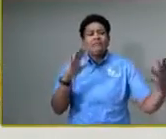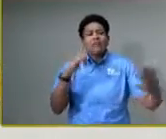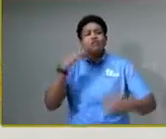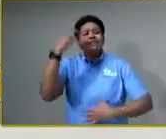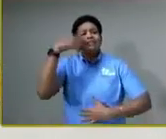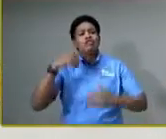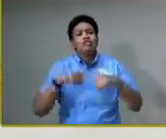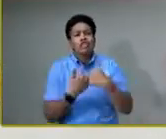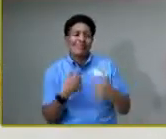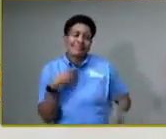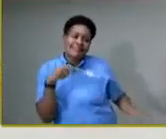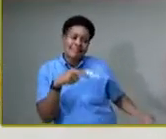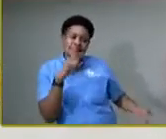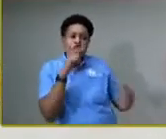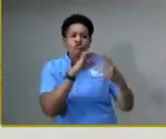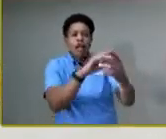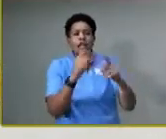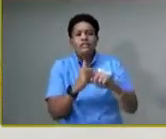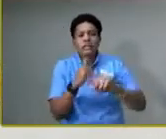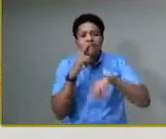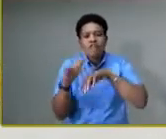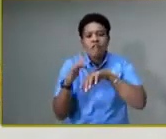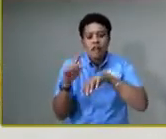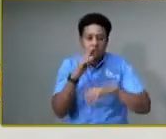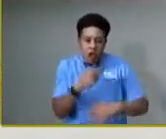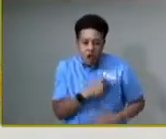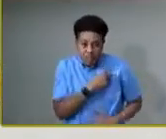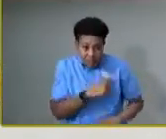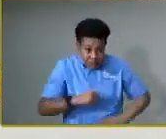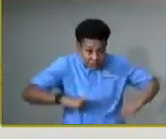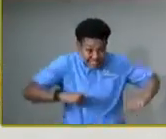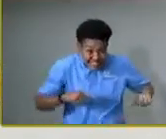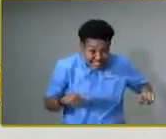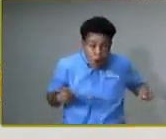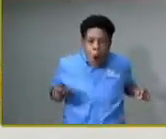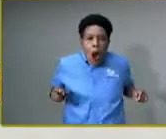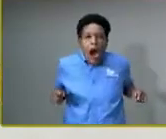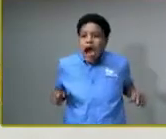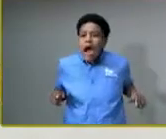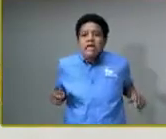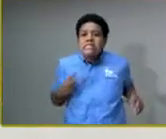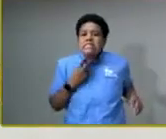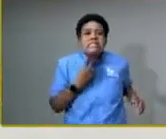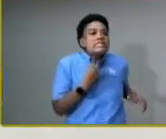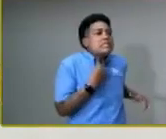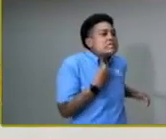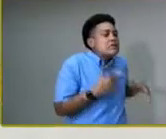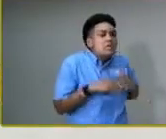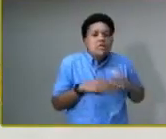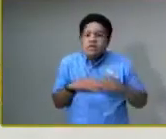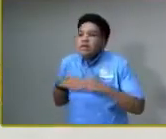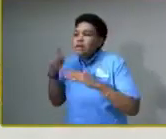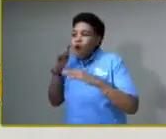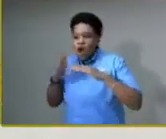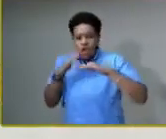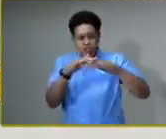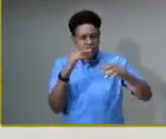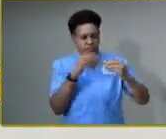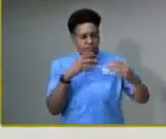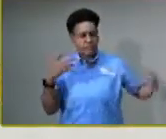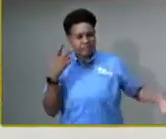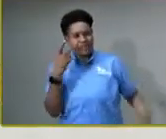serious challenge as it relates to availability of hospital space due to the increase in cases. We know that